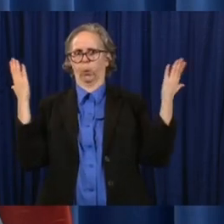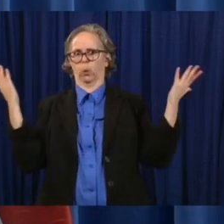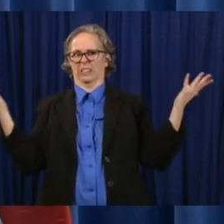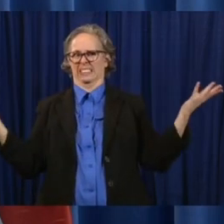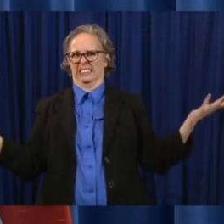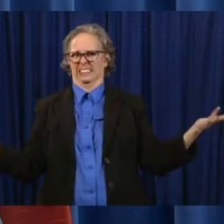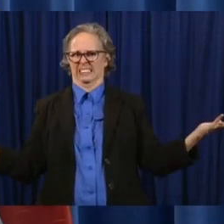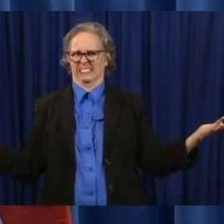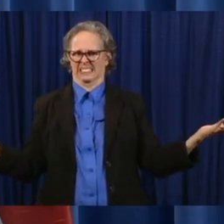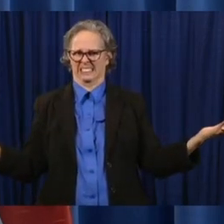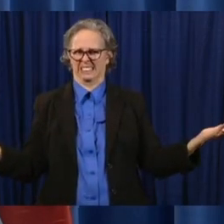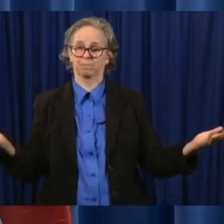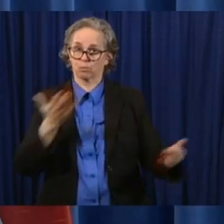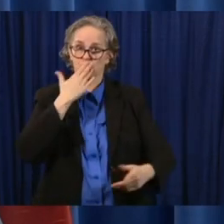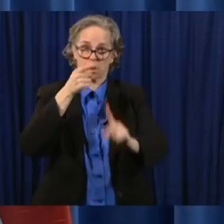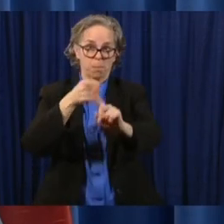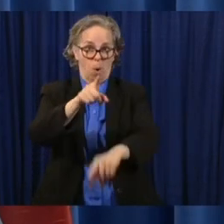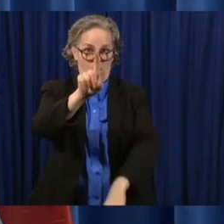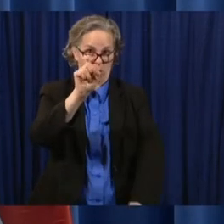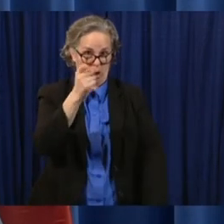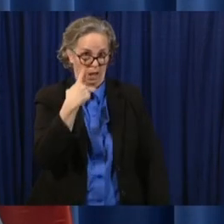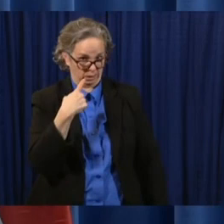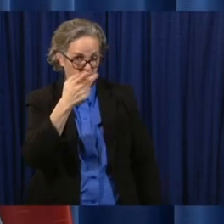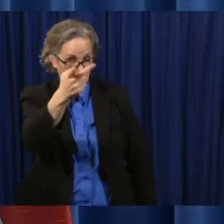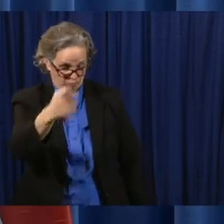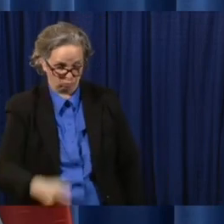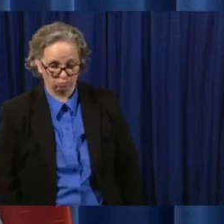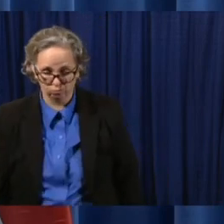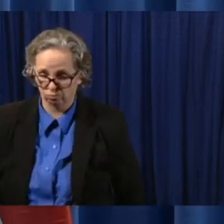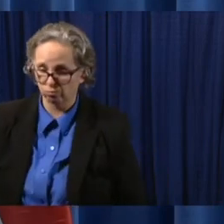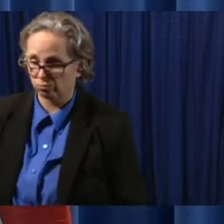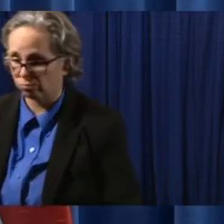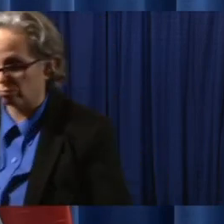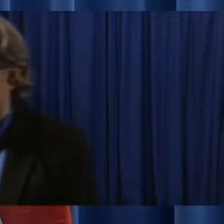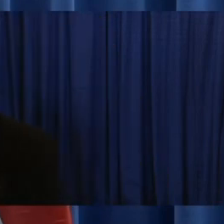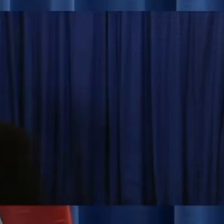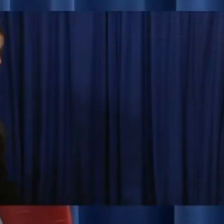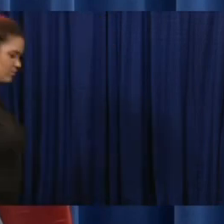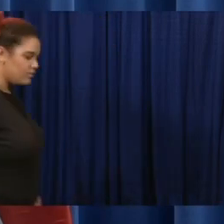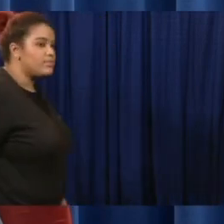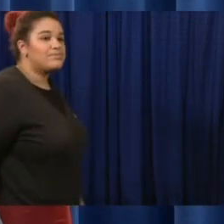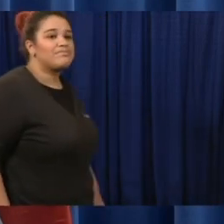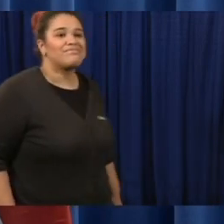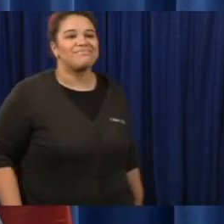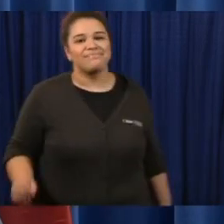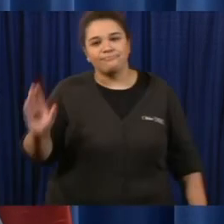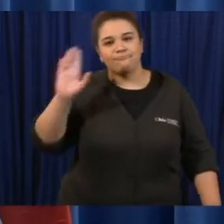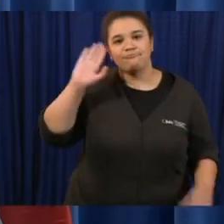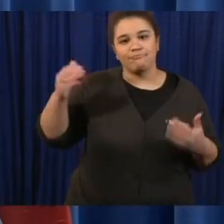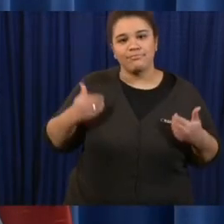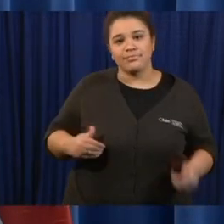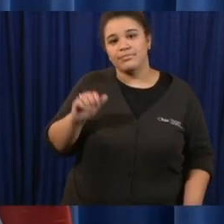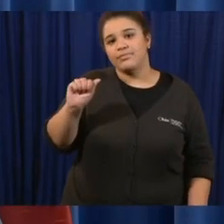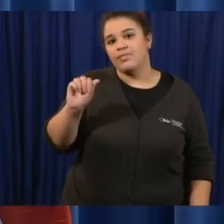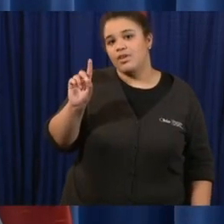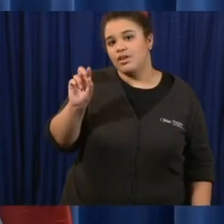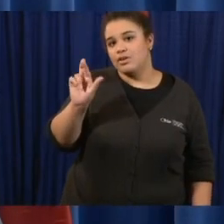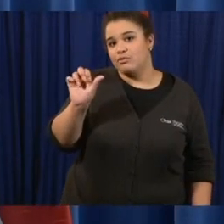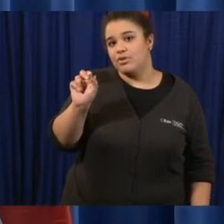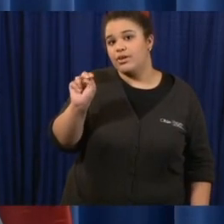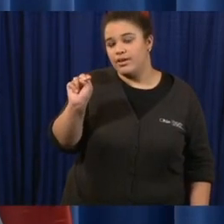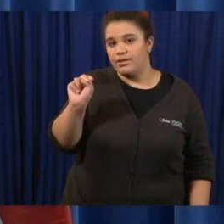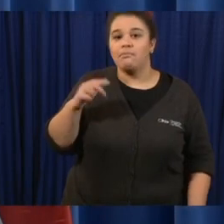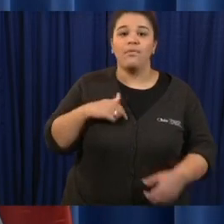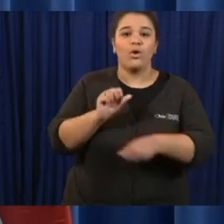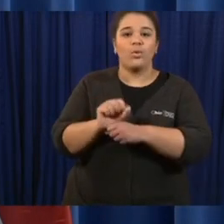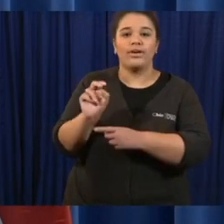taken, I think. Thank you. Adrian Robbins from NBC4, and my question's for